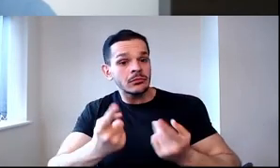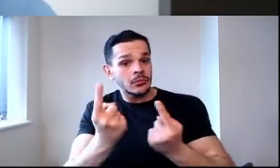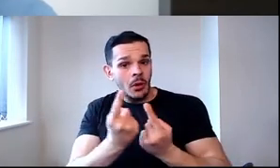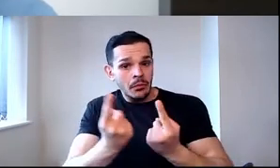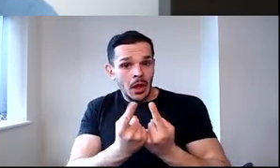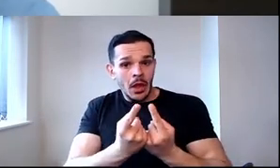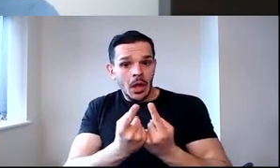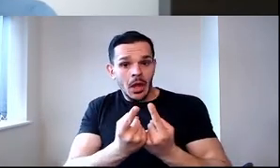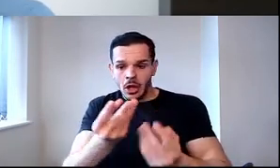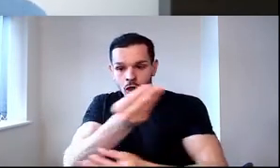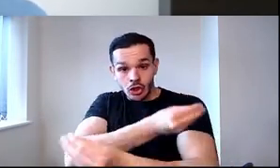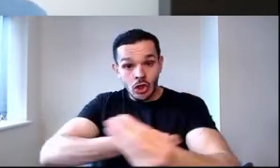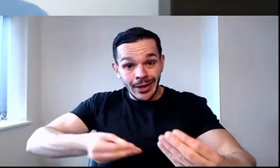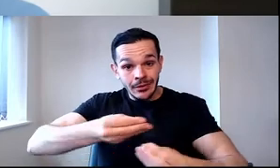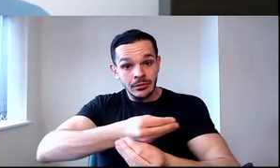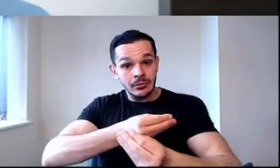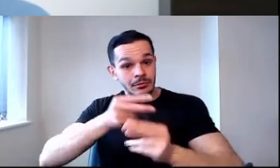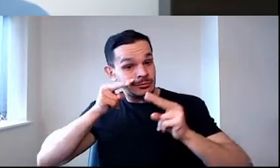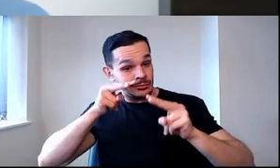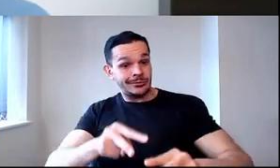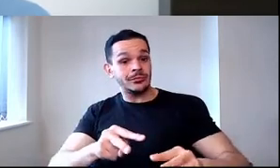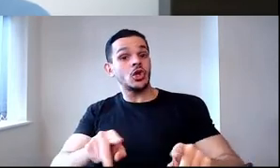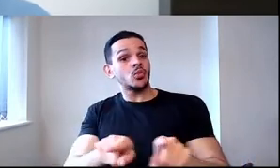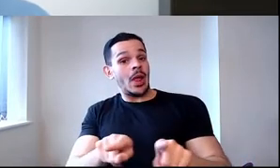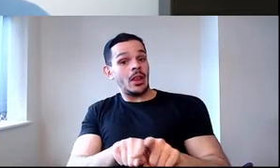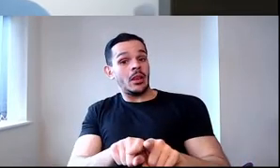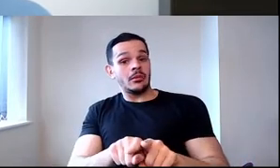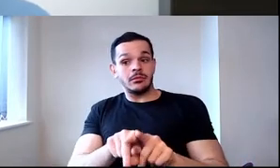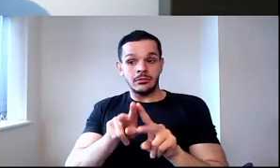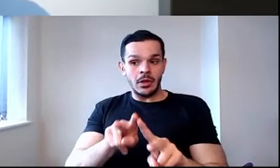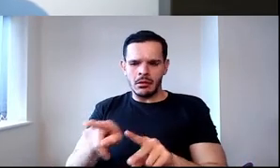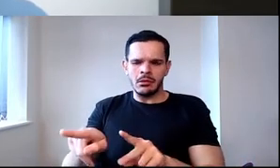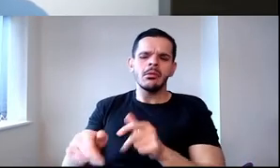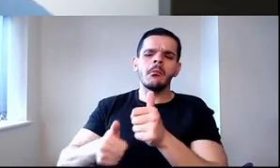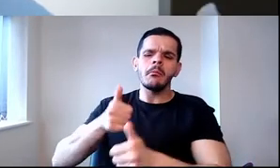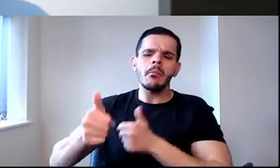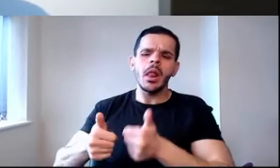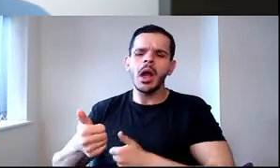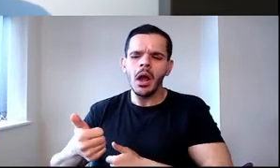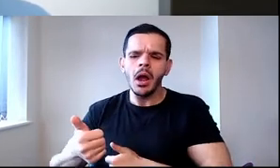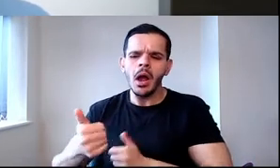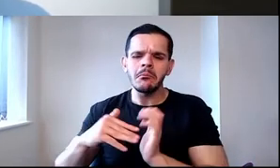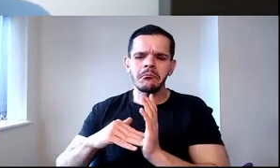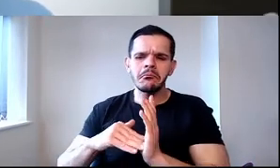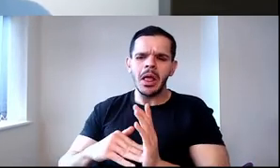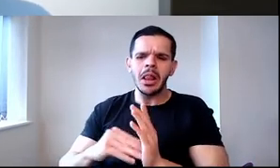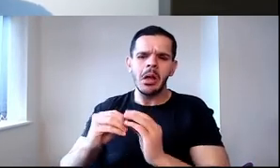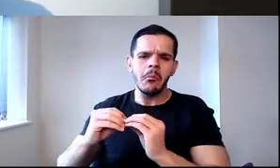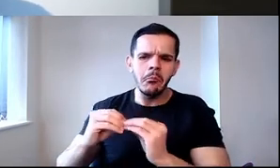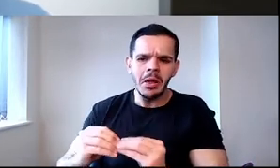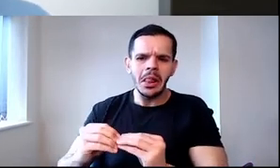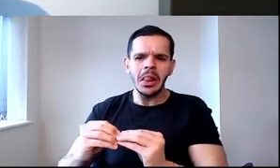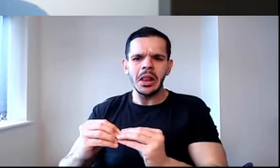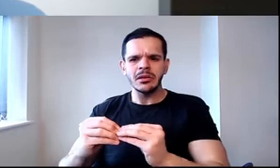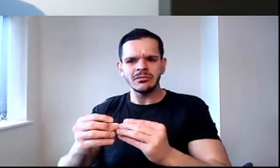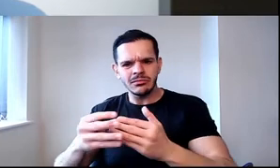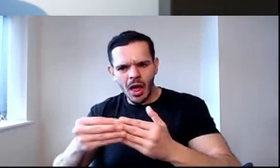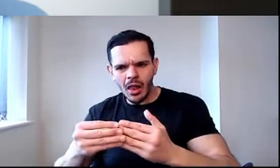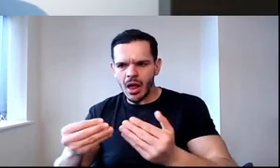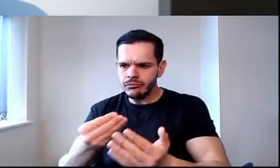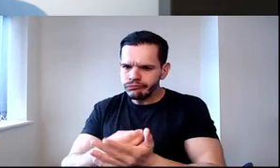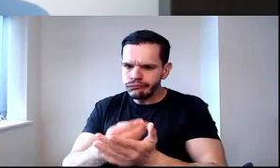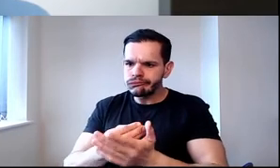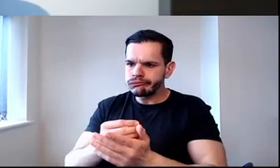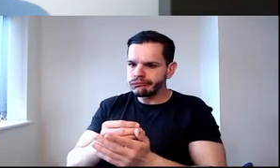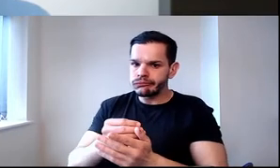that exchanges also look at, to see how popular it is. Because if millions or billions are going into